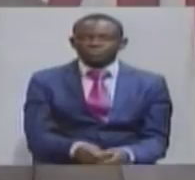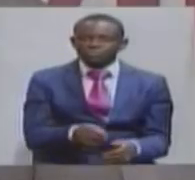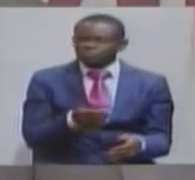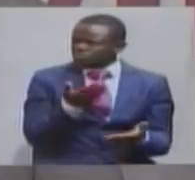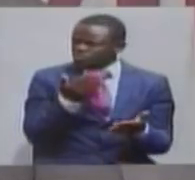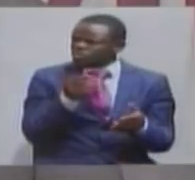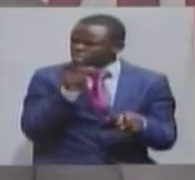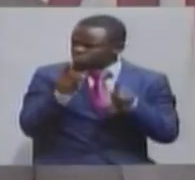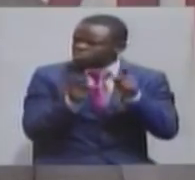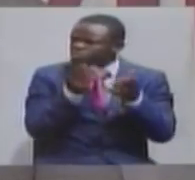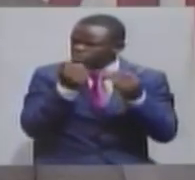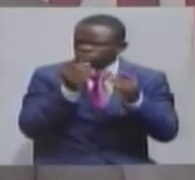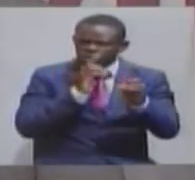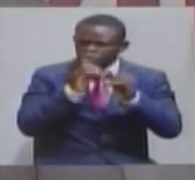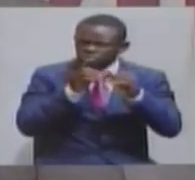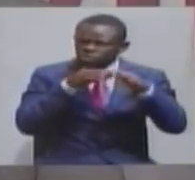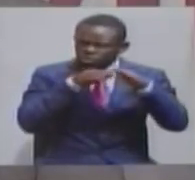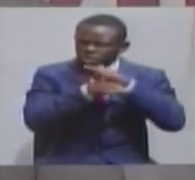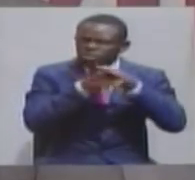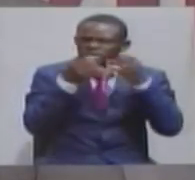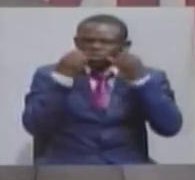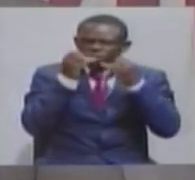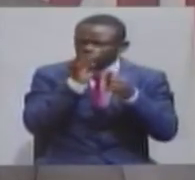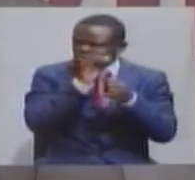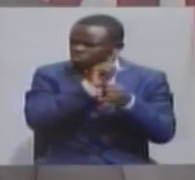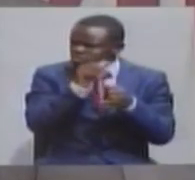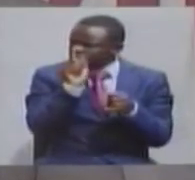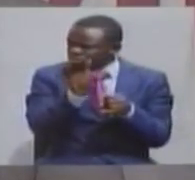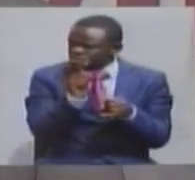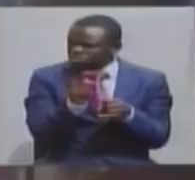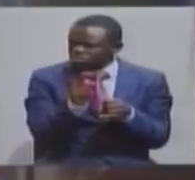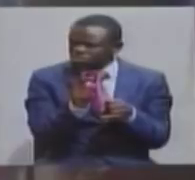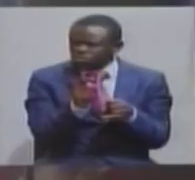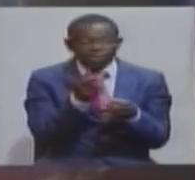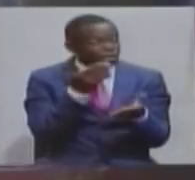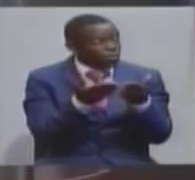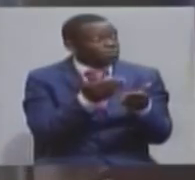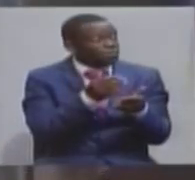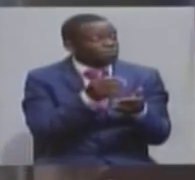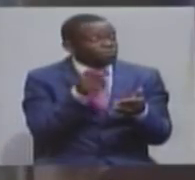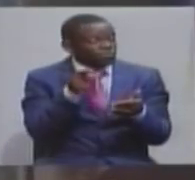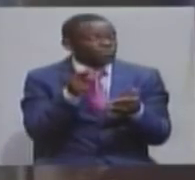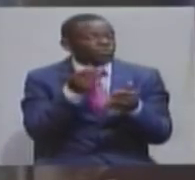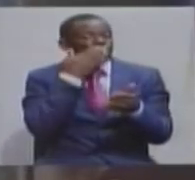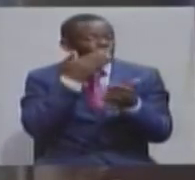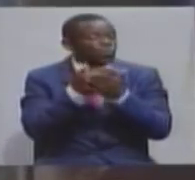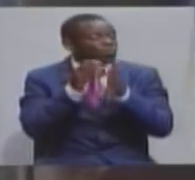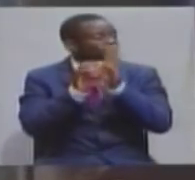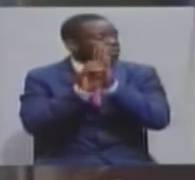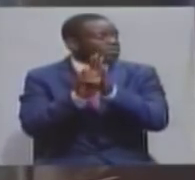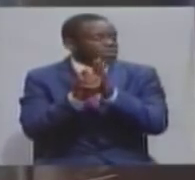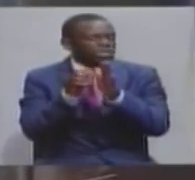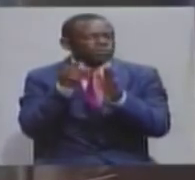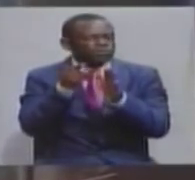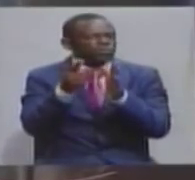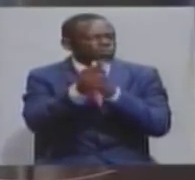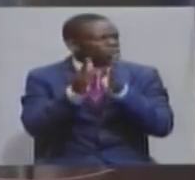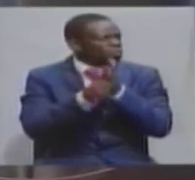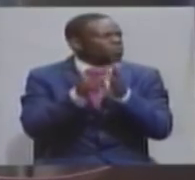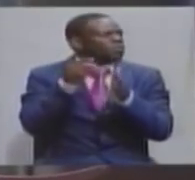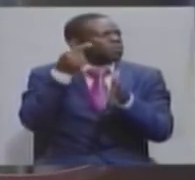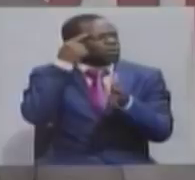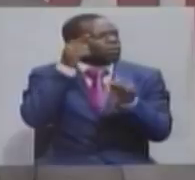talking about? It could be used as an example. No, but if you can't execute one law, maybe other laws still. For the sake of the country, what